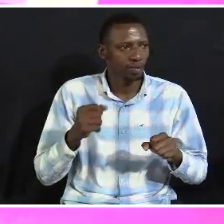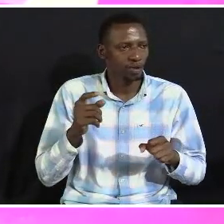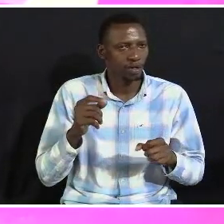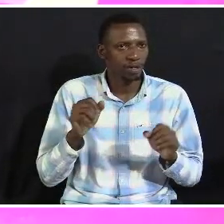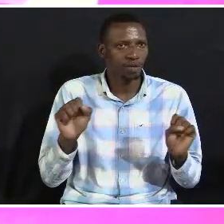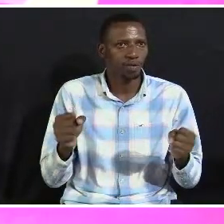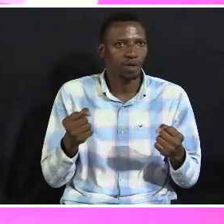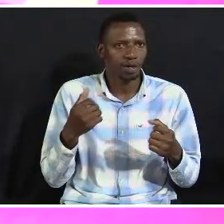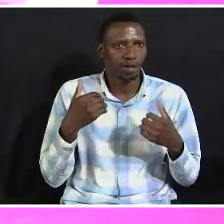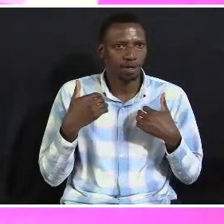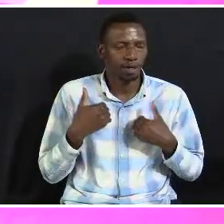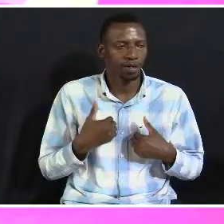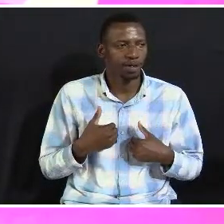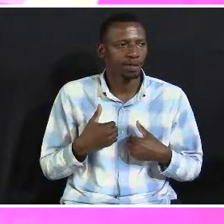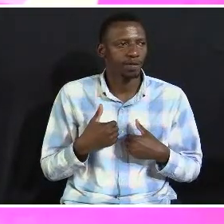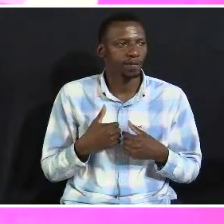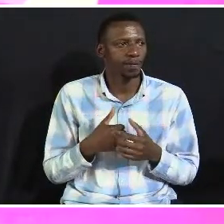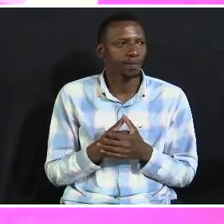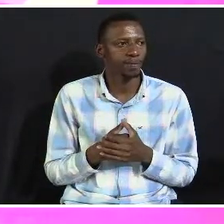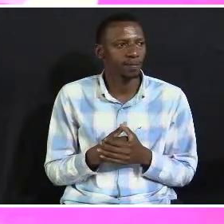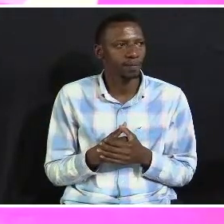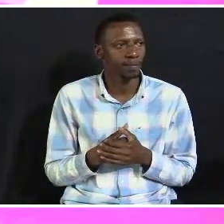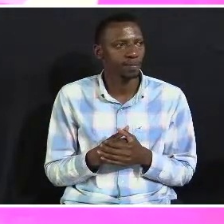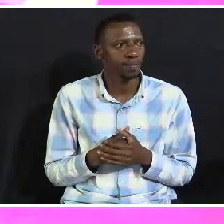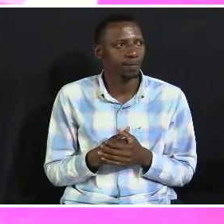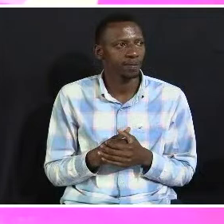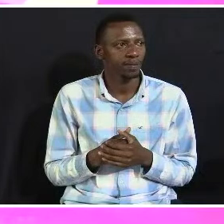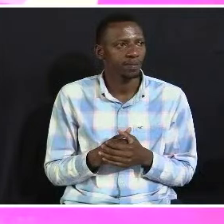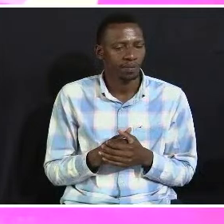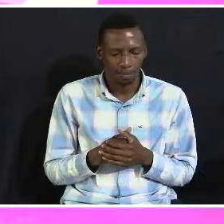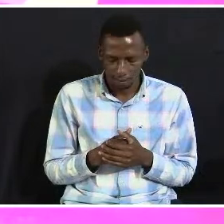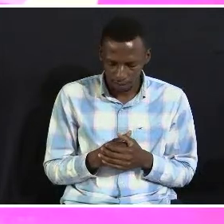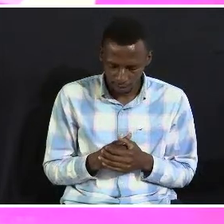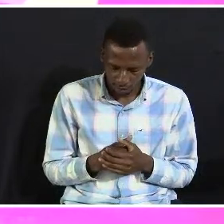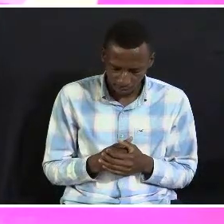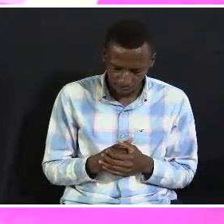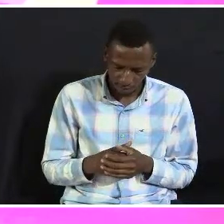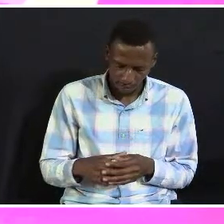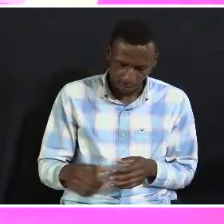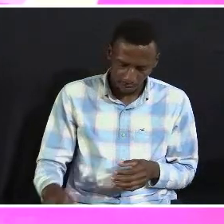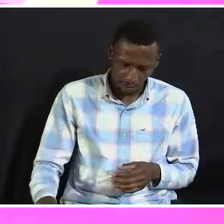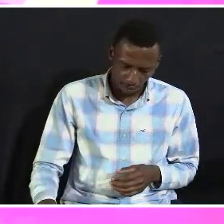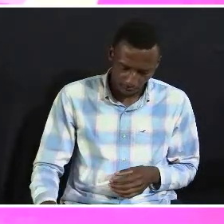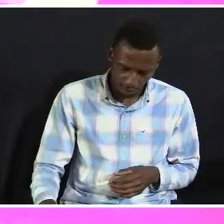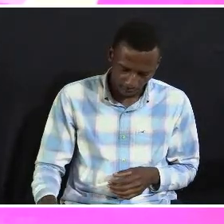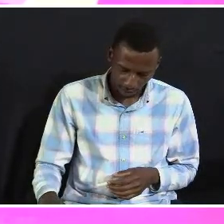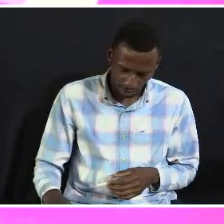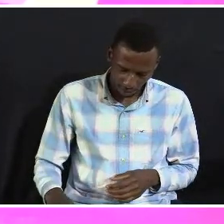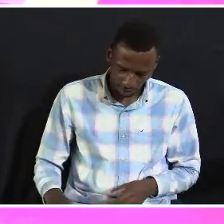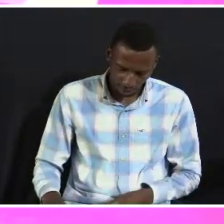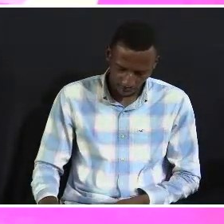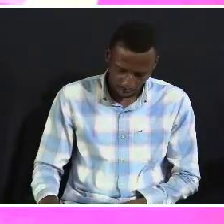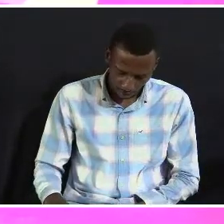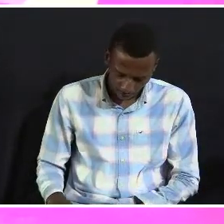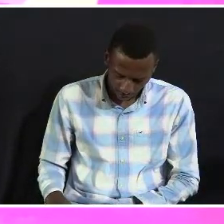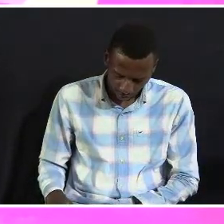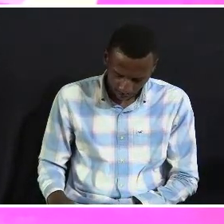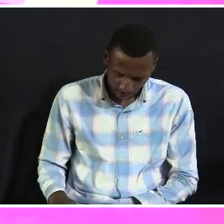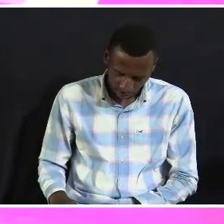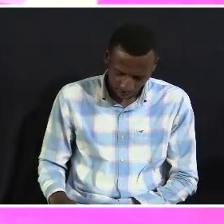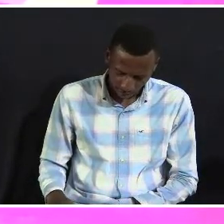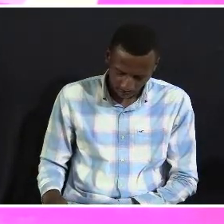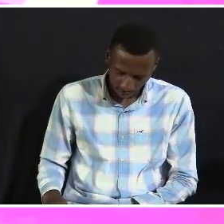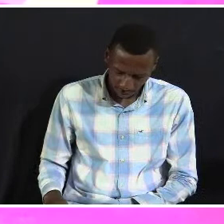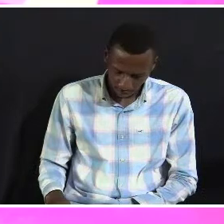Jesus, save me now. Stanza 4. Jesus comes, he